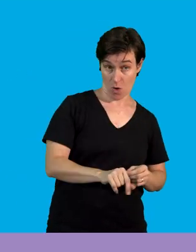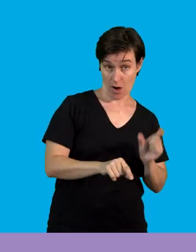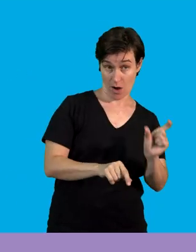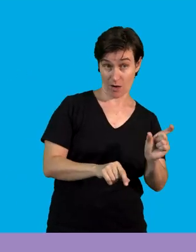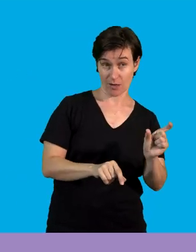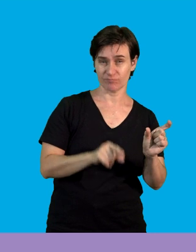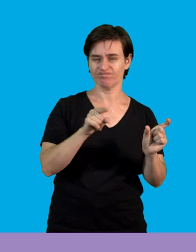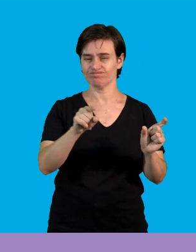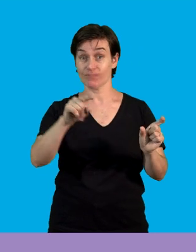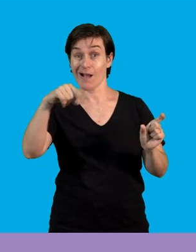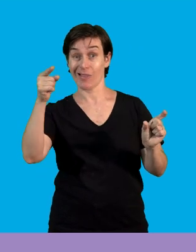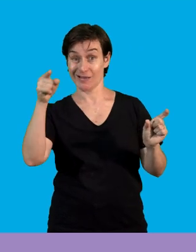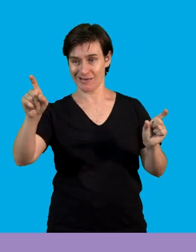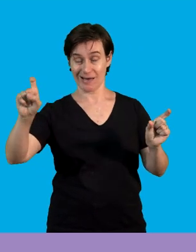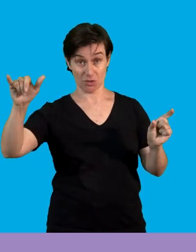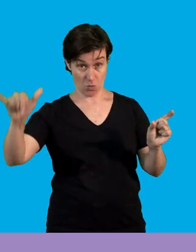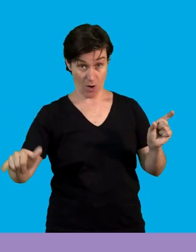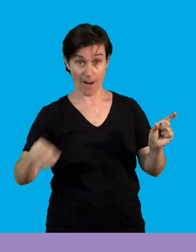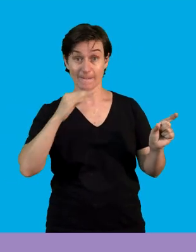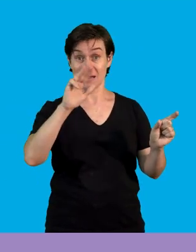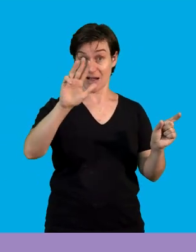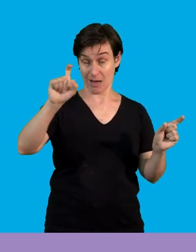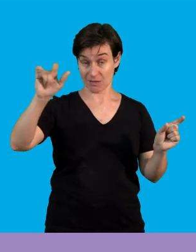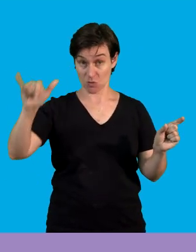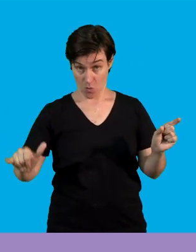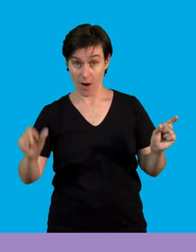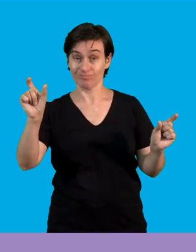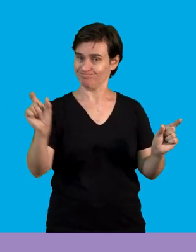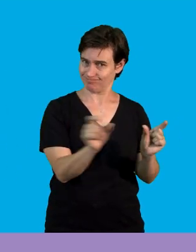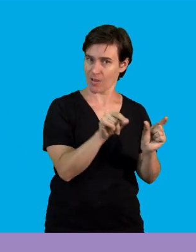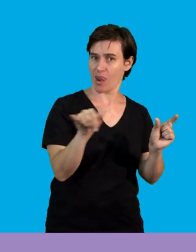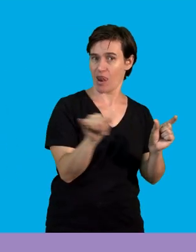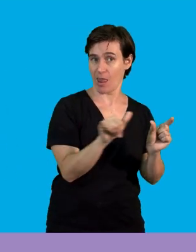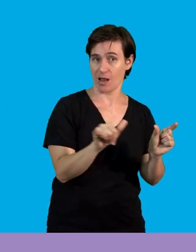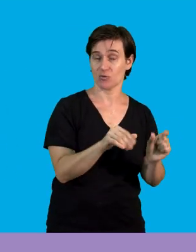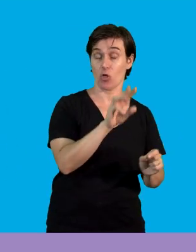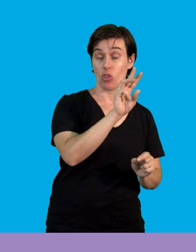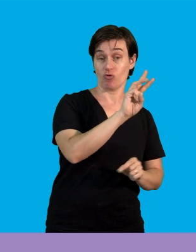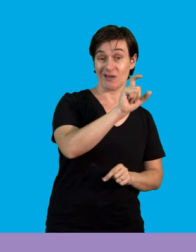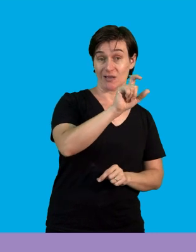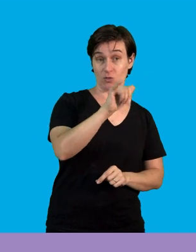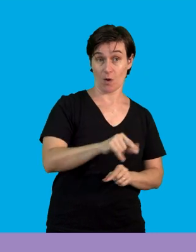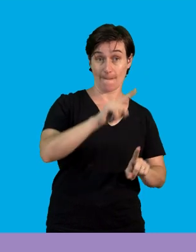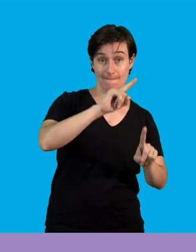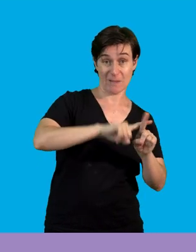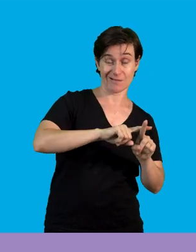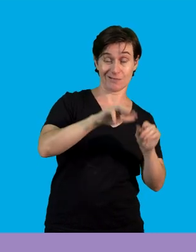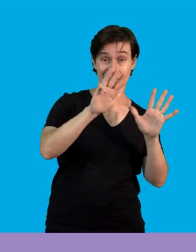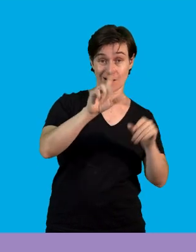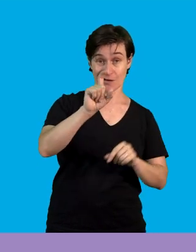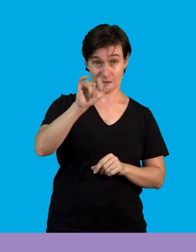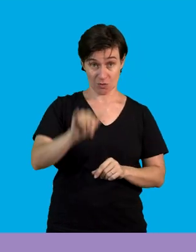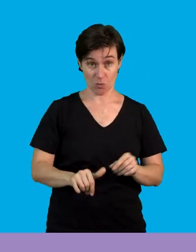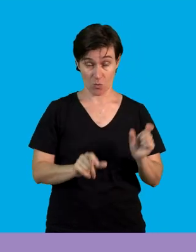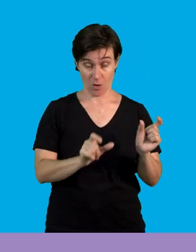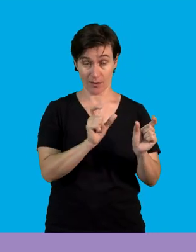And then there is another xy, which is 9xy, so it would be plus 9xy. And then